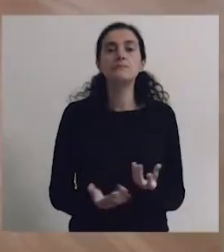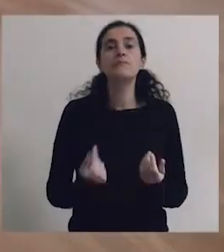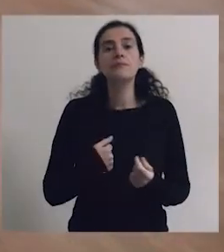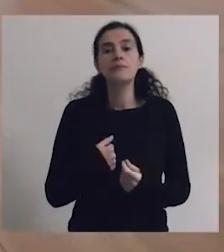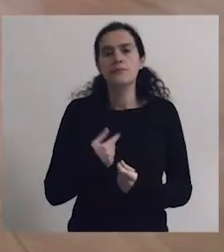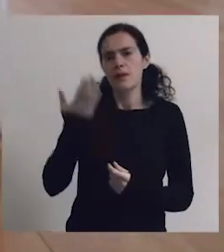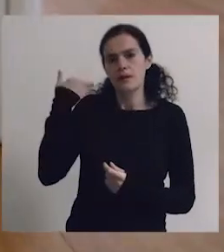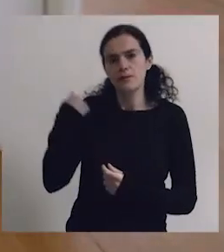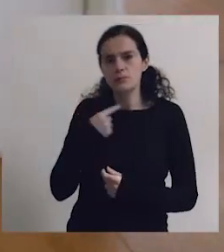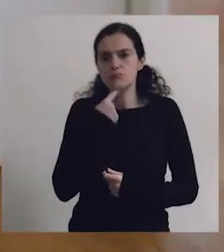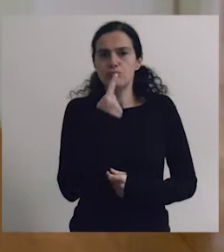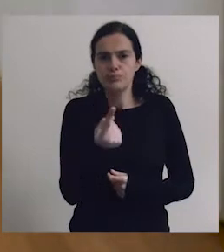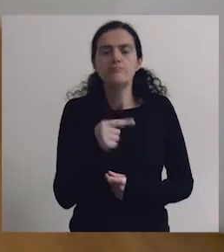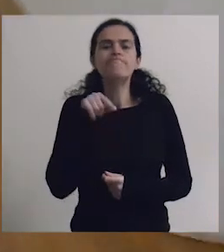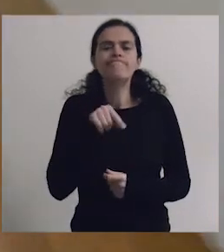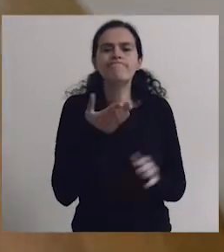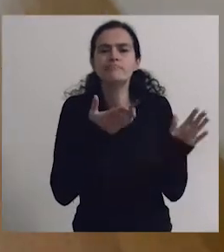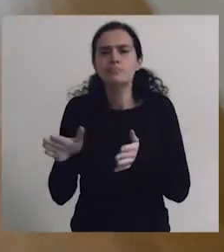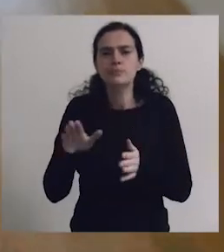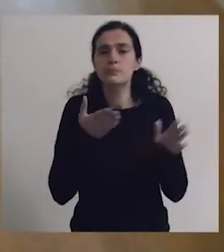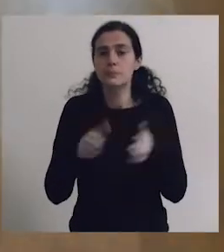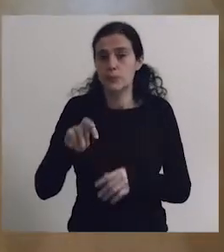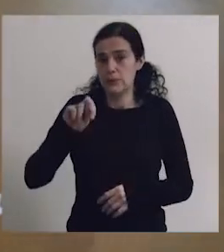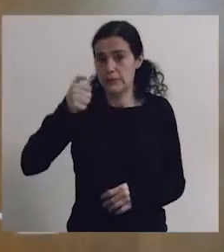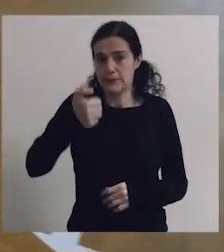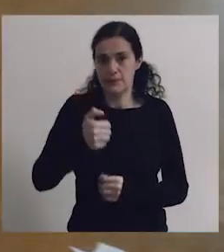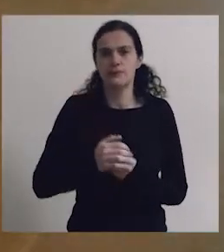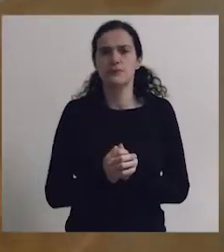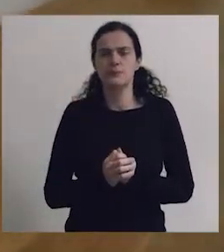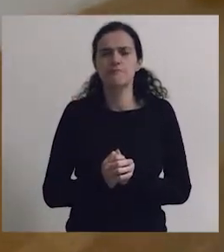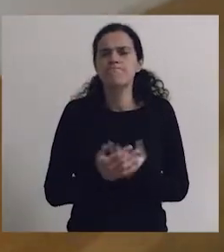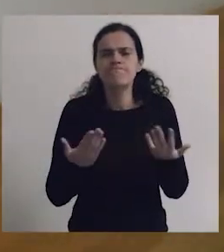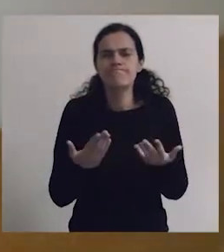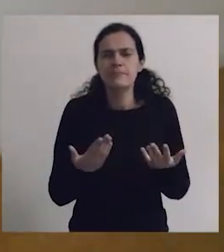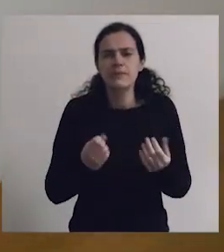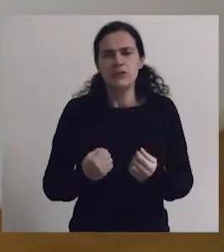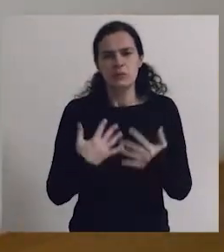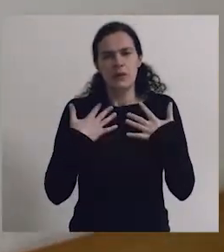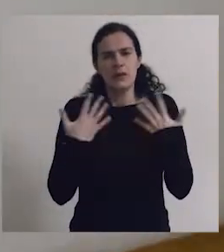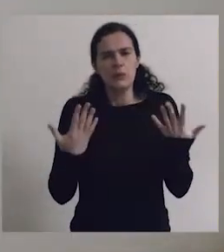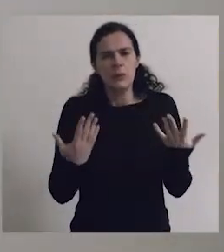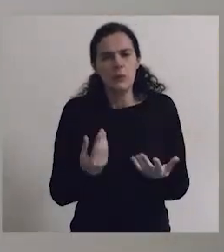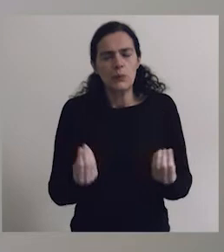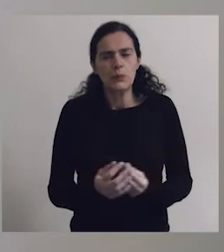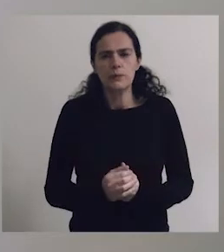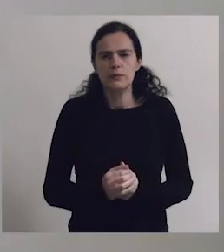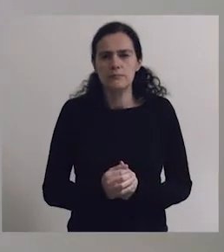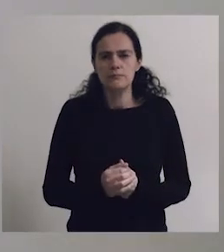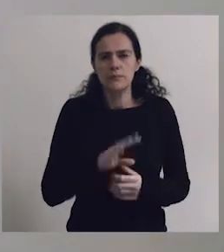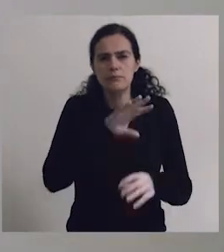I mentioned previously that this chapter 35, was somehow inspired